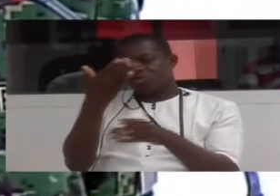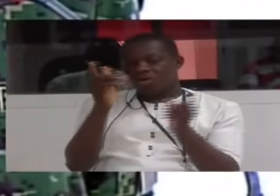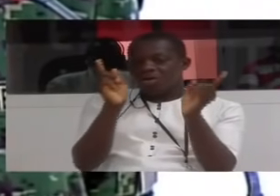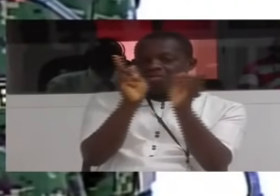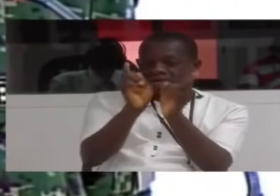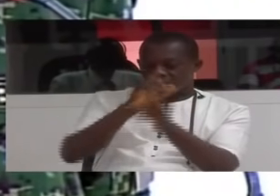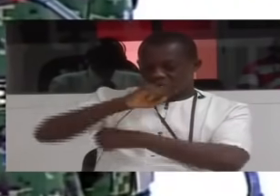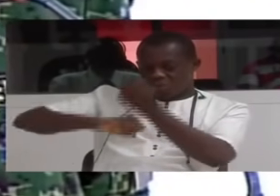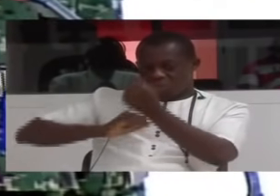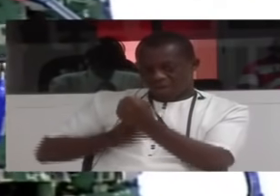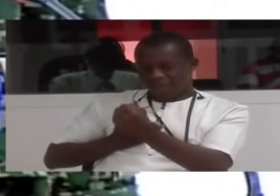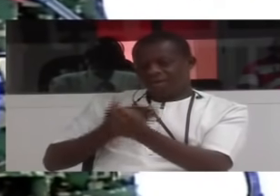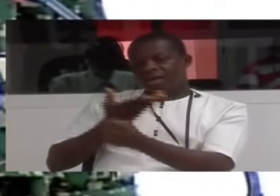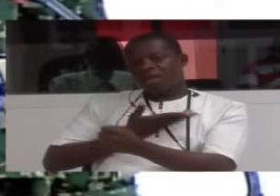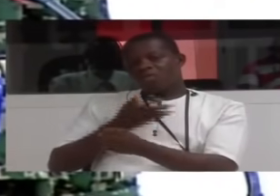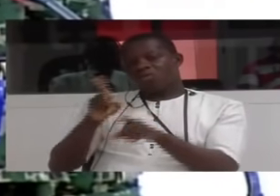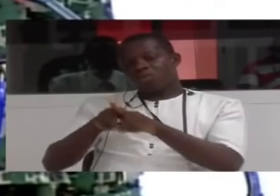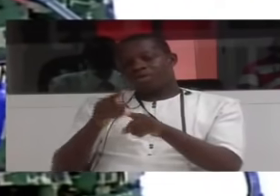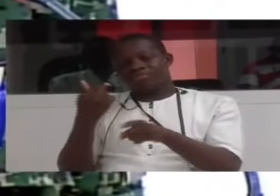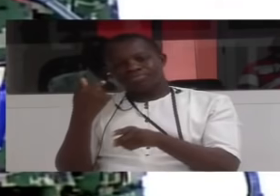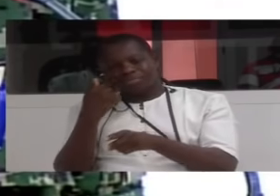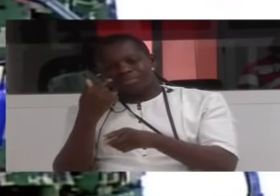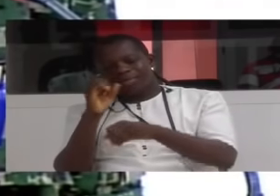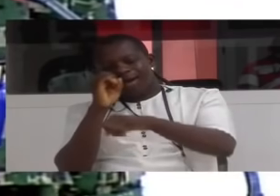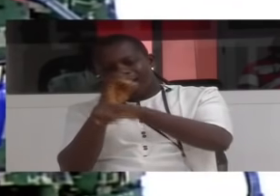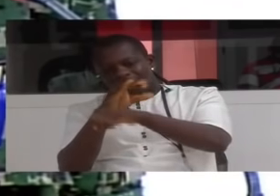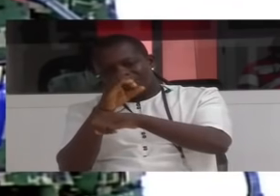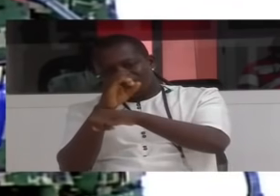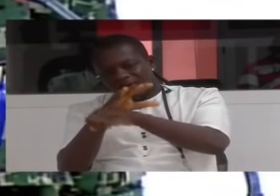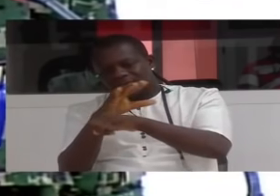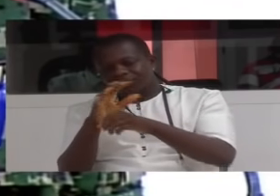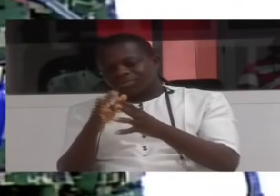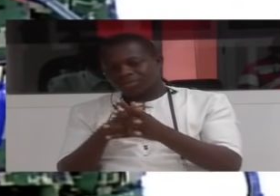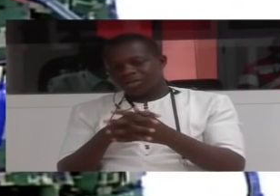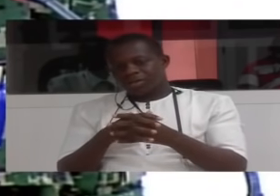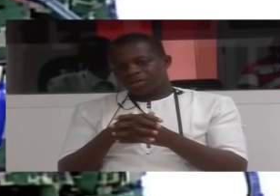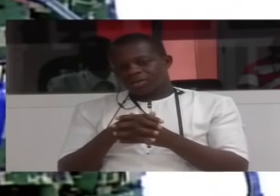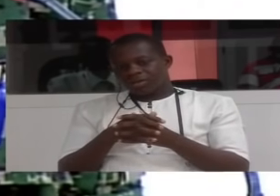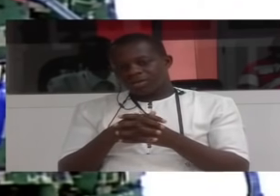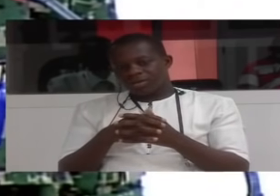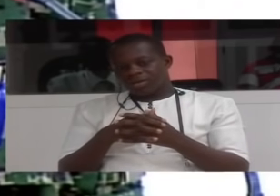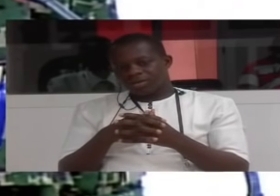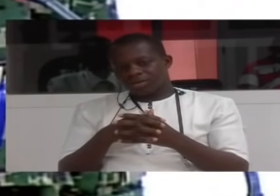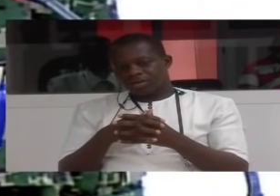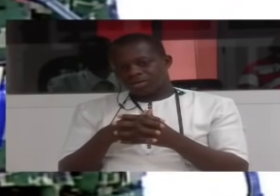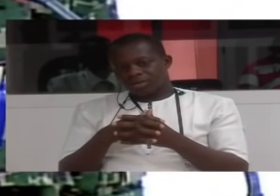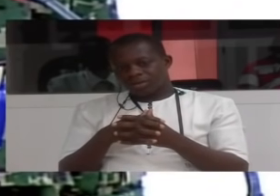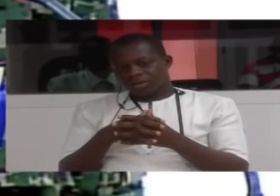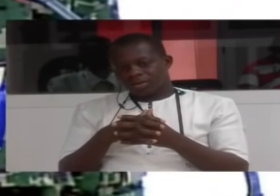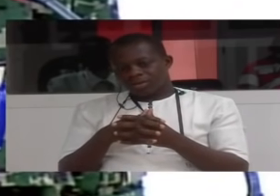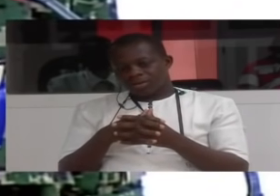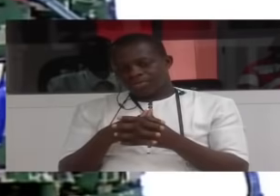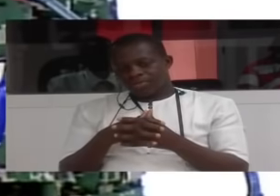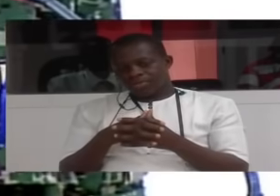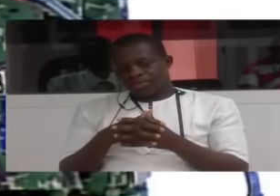bes buma ko xelal. Yes, I had a chance to meet the wife, and there was even a time that I advised